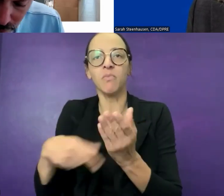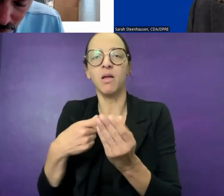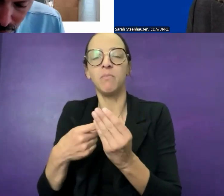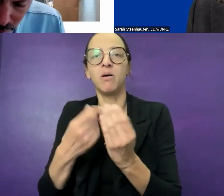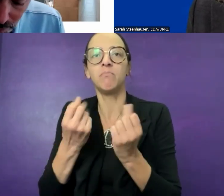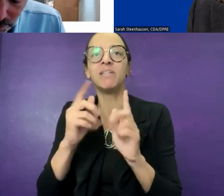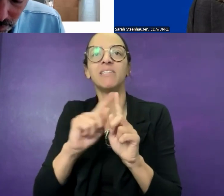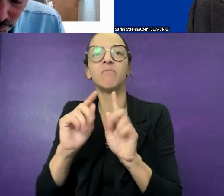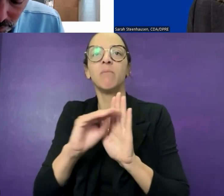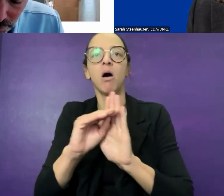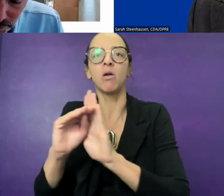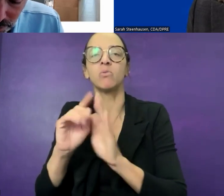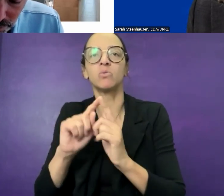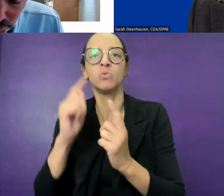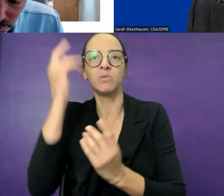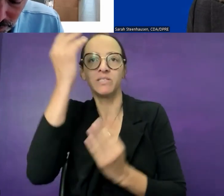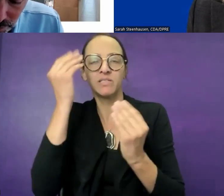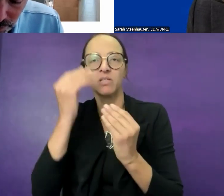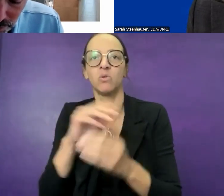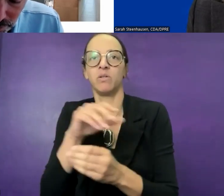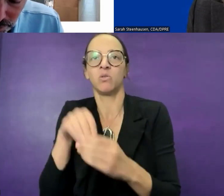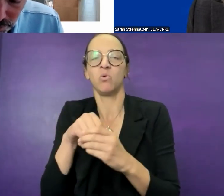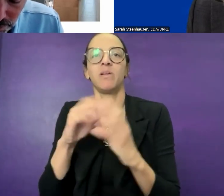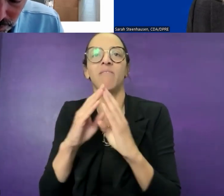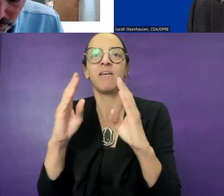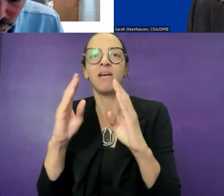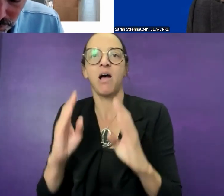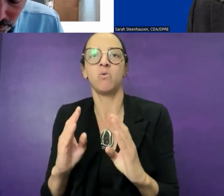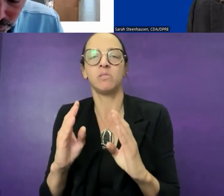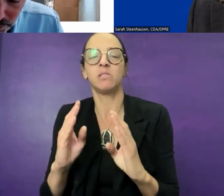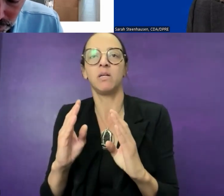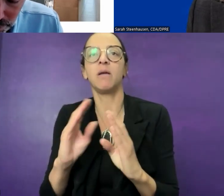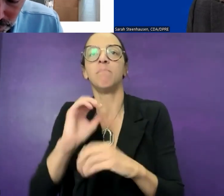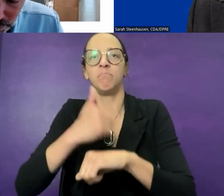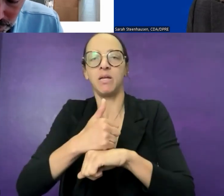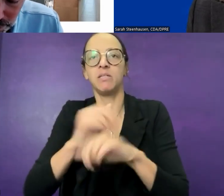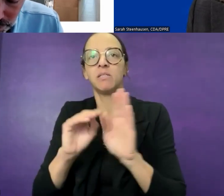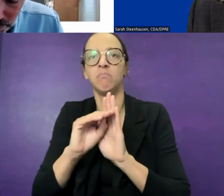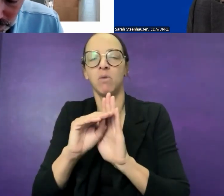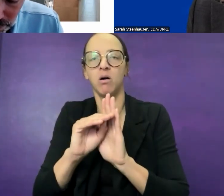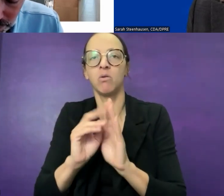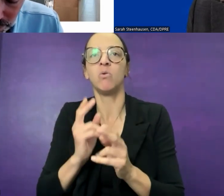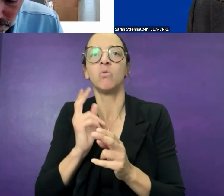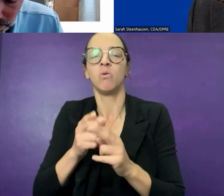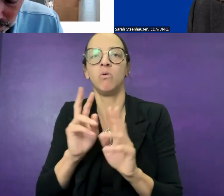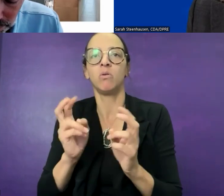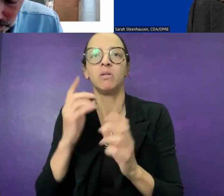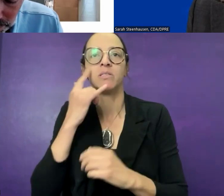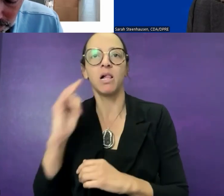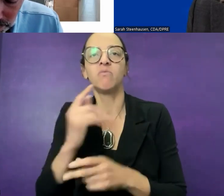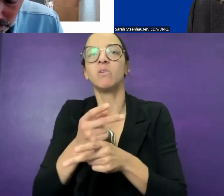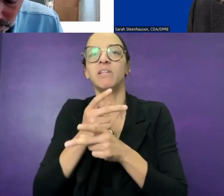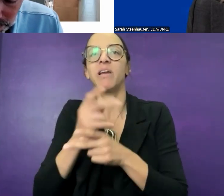housing-based model called California Integrated Care at Home, which is a model that seeks to bring services